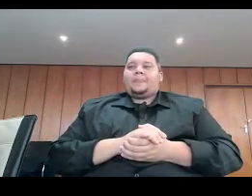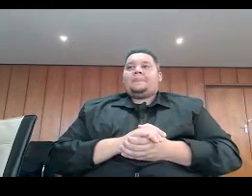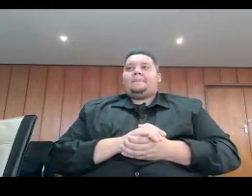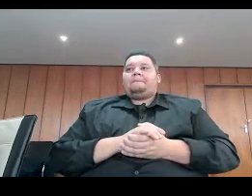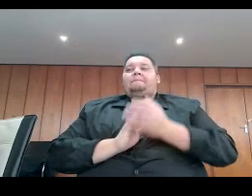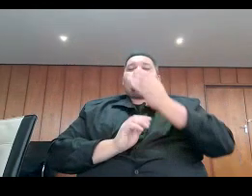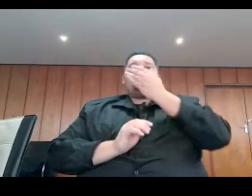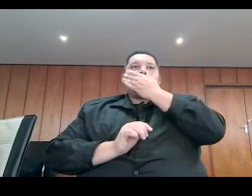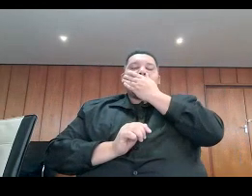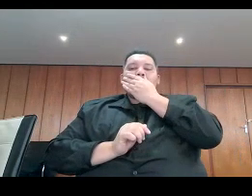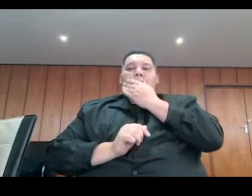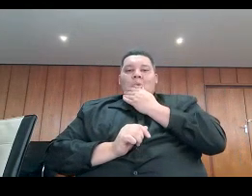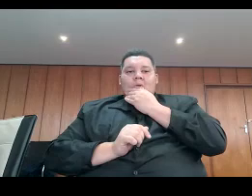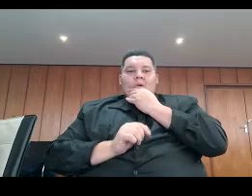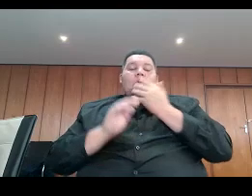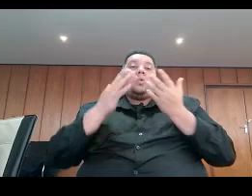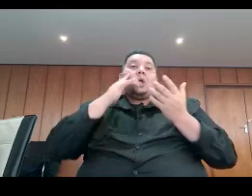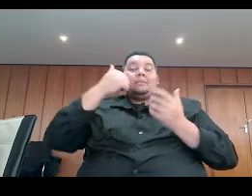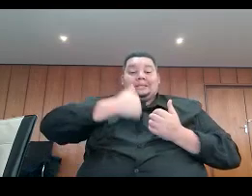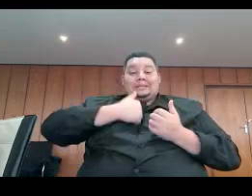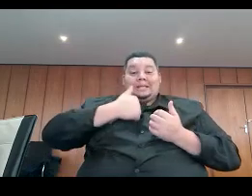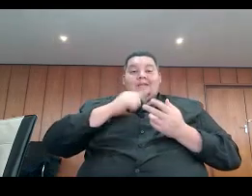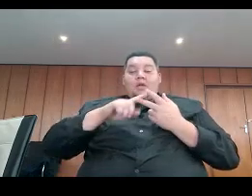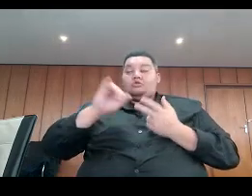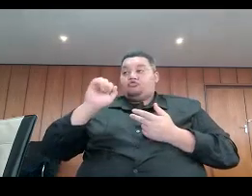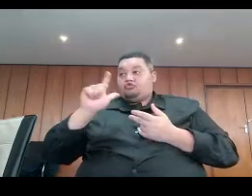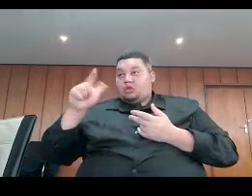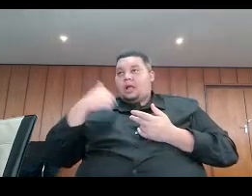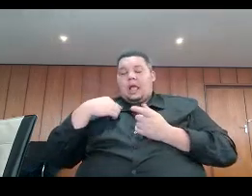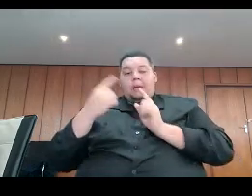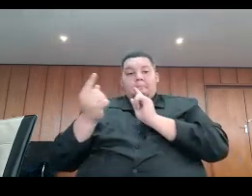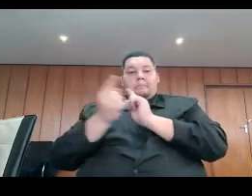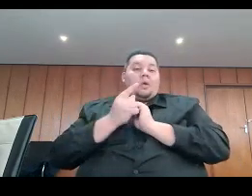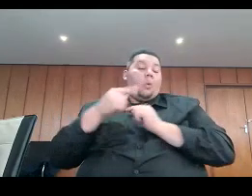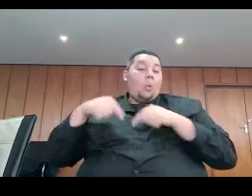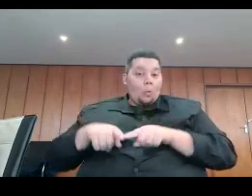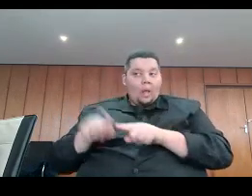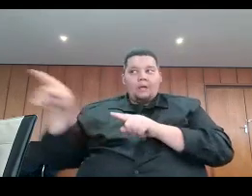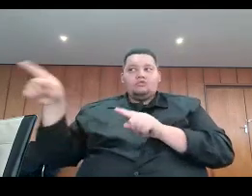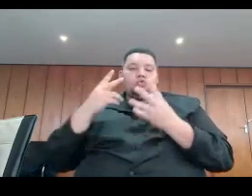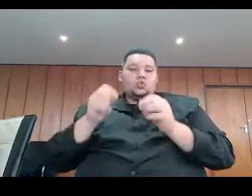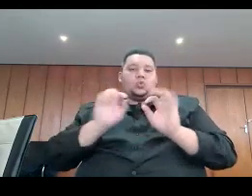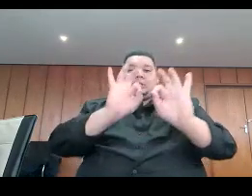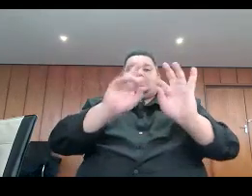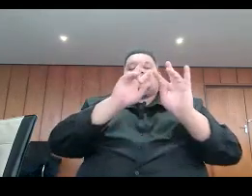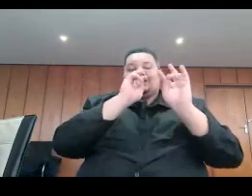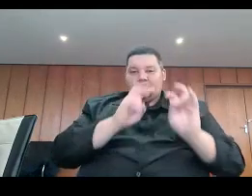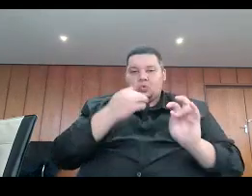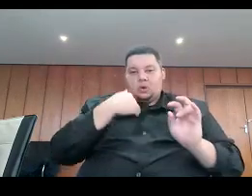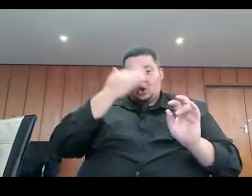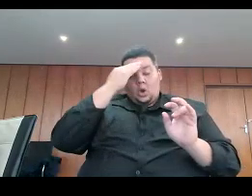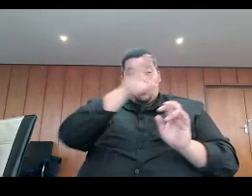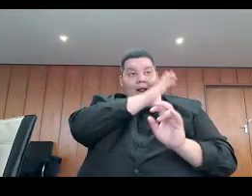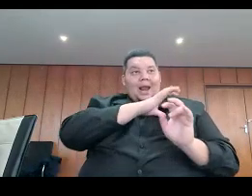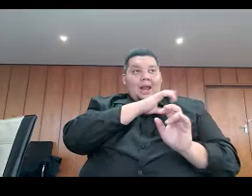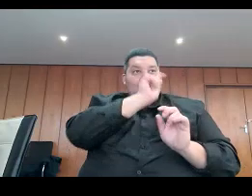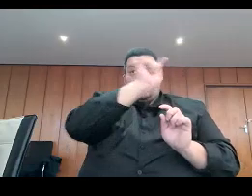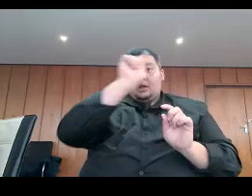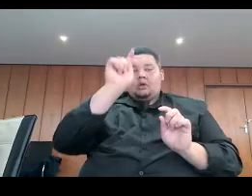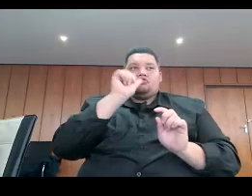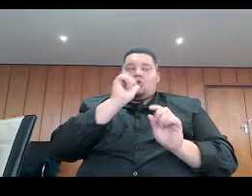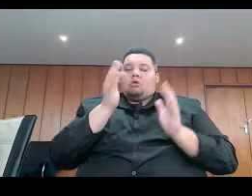So when Jill and I were talking and when we met, I met her while she was doing this study. So we know that clinics are not prepared